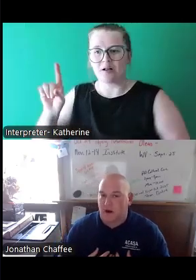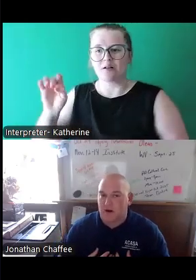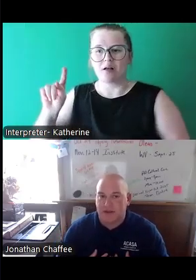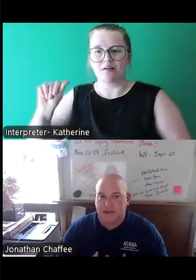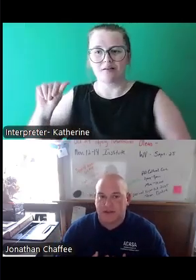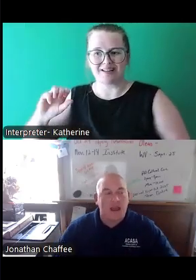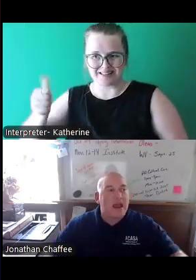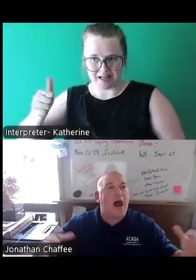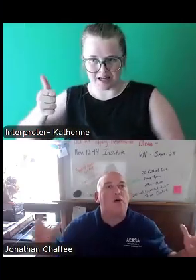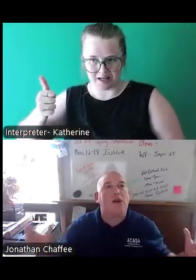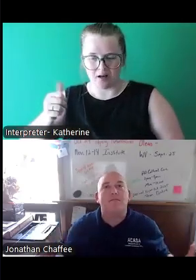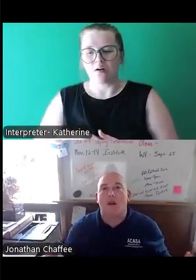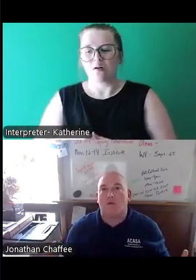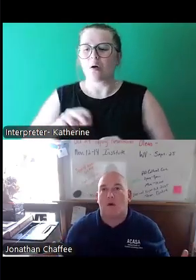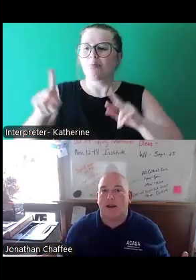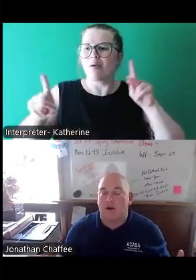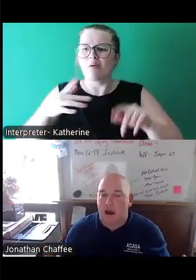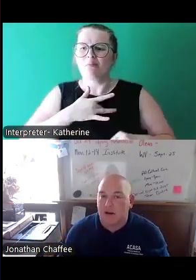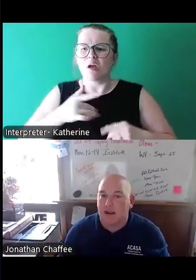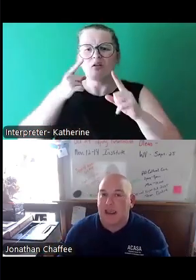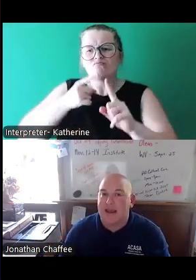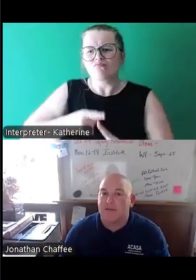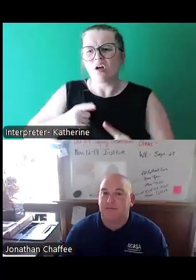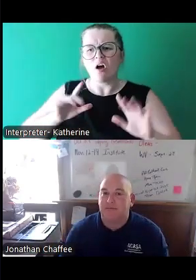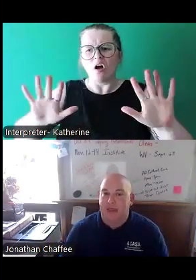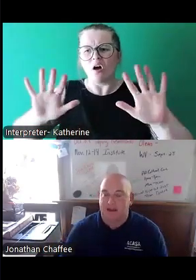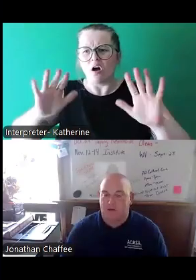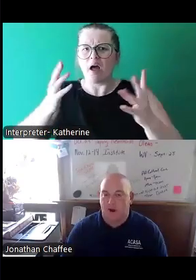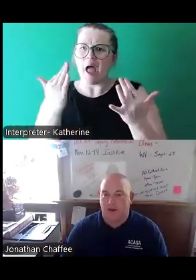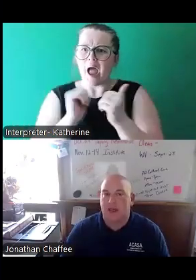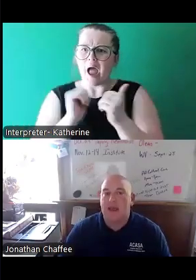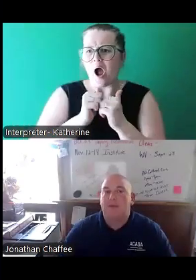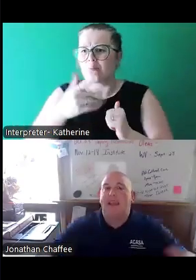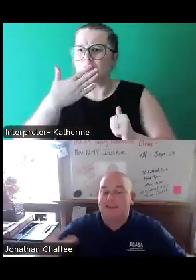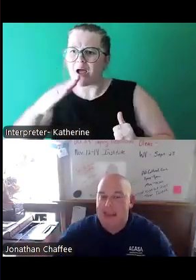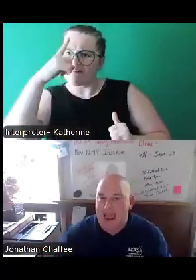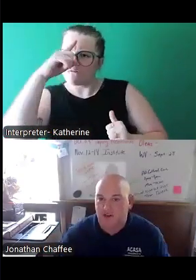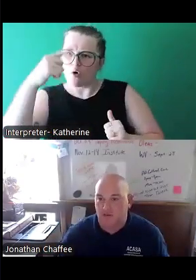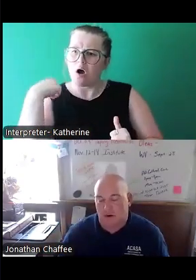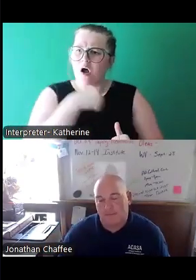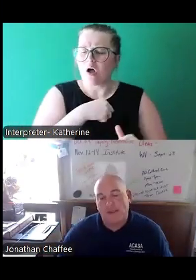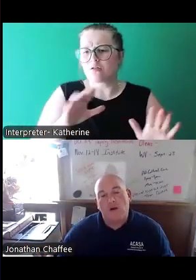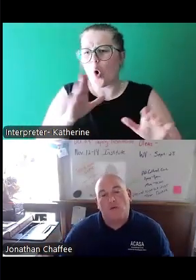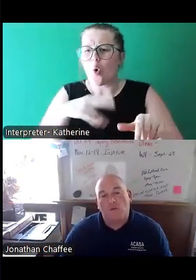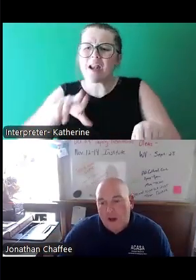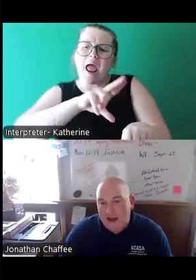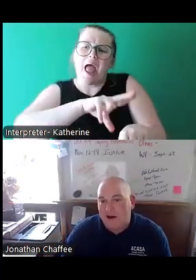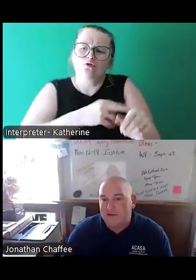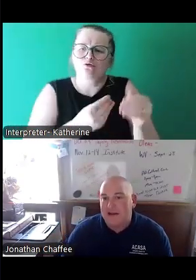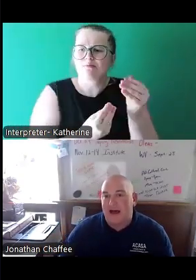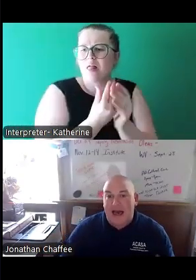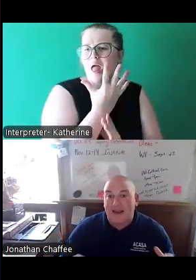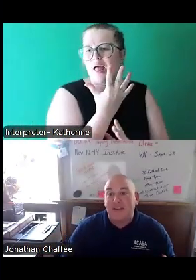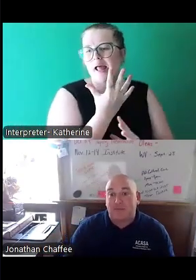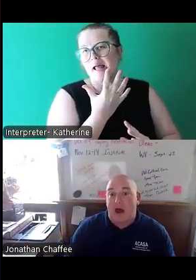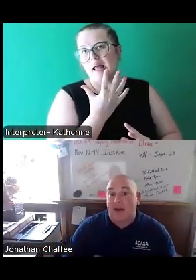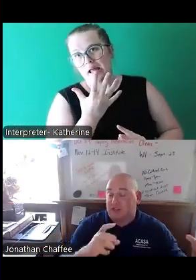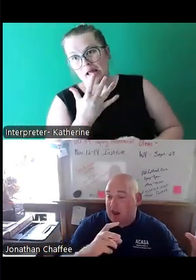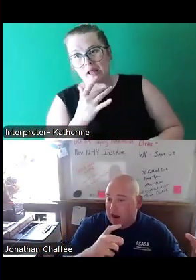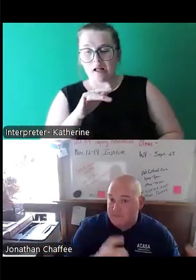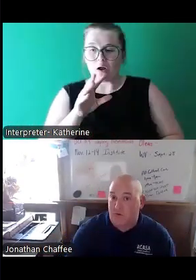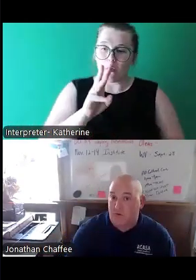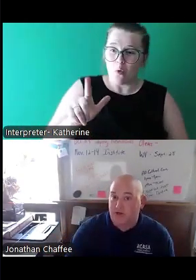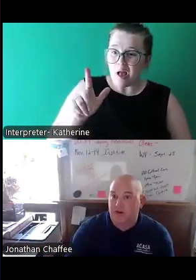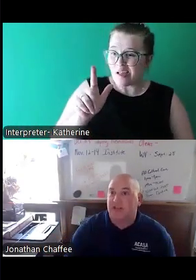biggest arguments is, how can marijuana or how can cannabis be bad for us? It's natural. Well, a lot of these